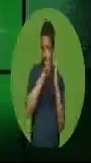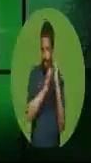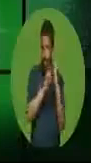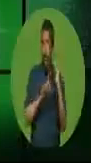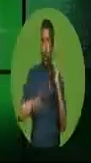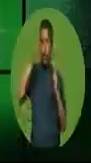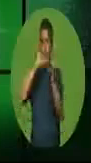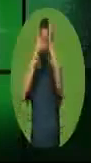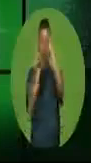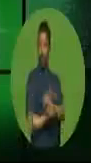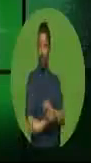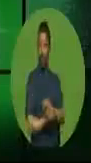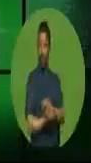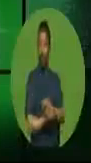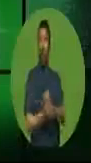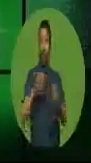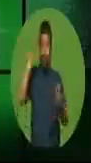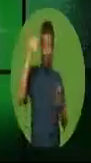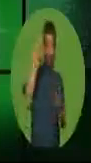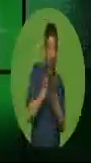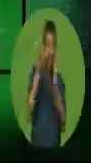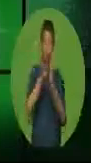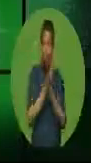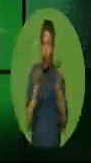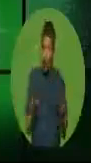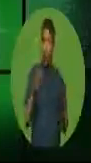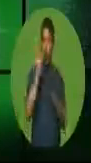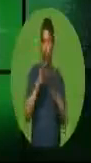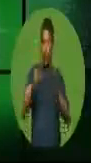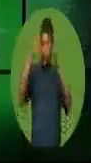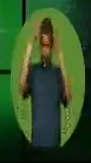groups and jot down the major shift in economic